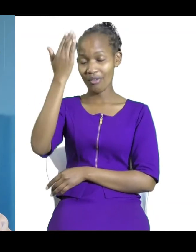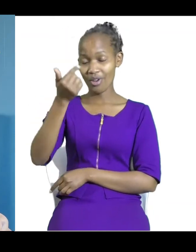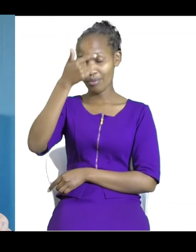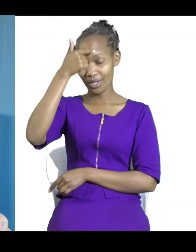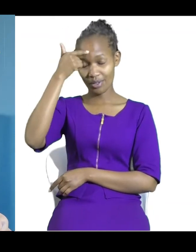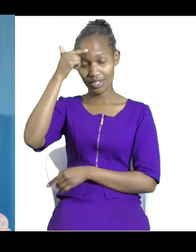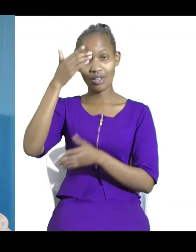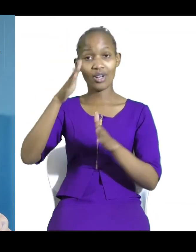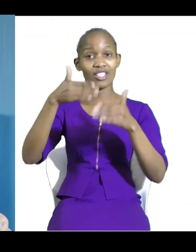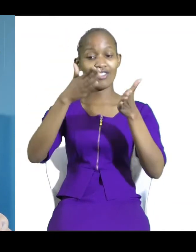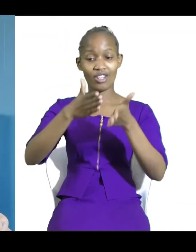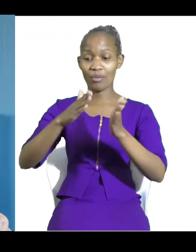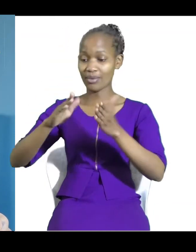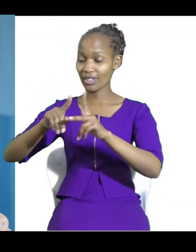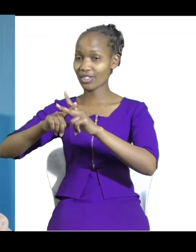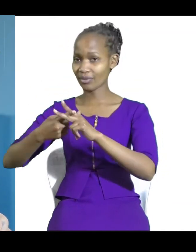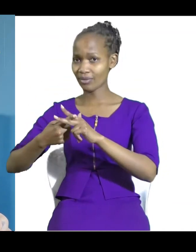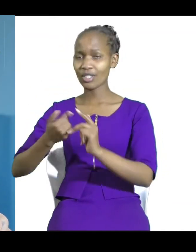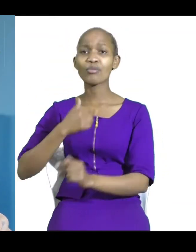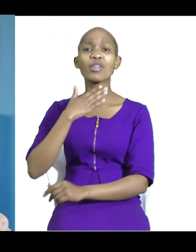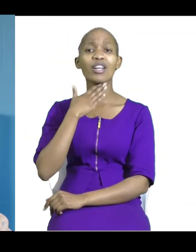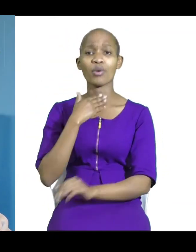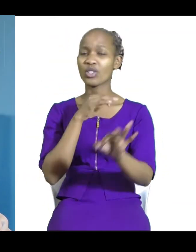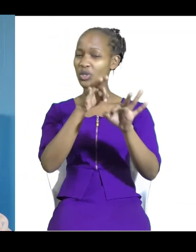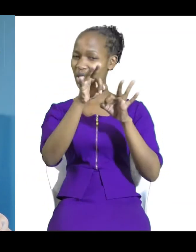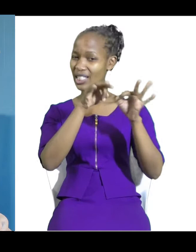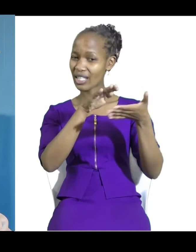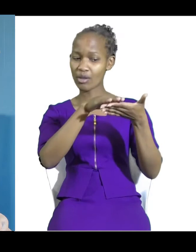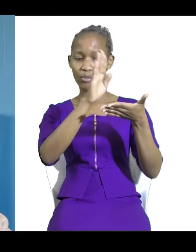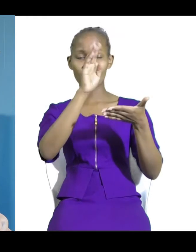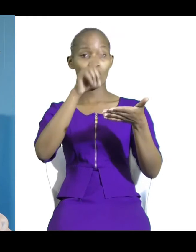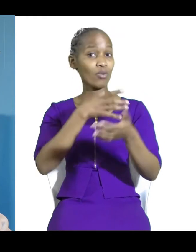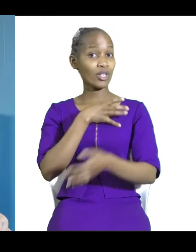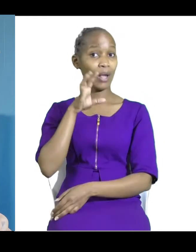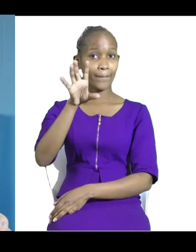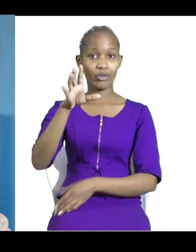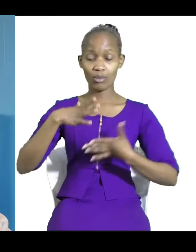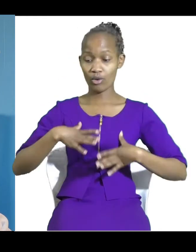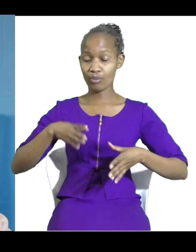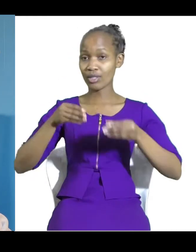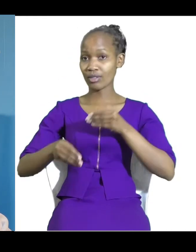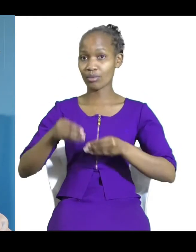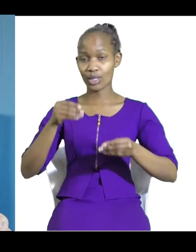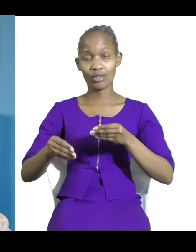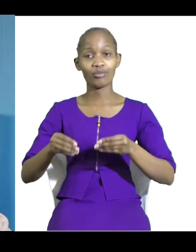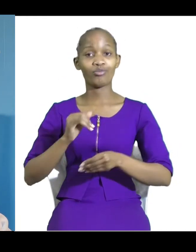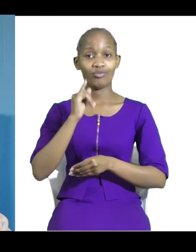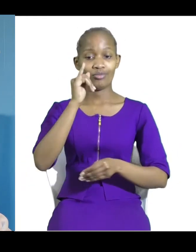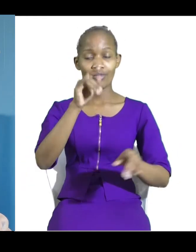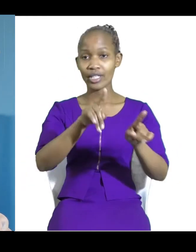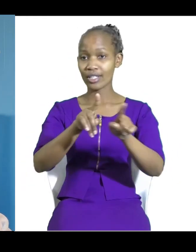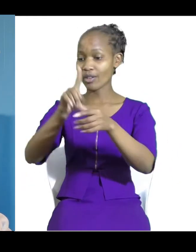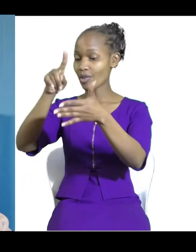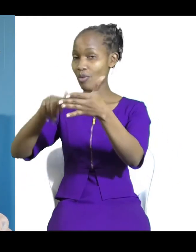an opportunity to begin with. Yes. I think I'd like you to expound a bit on what empowerment of persons with disabilities looks